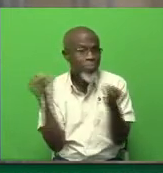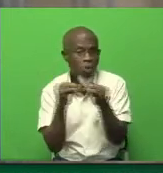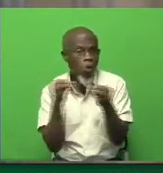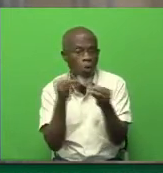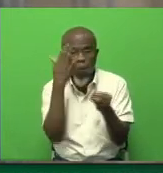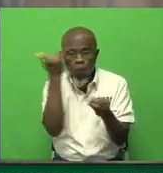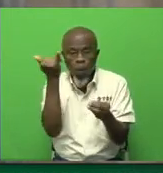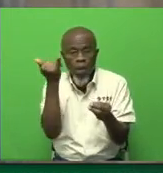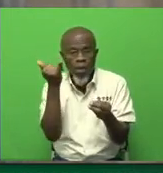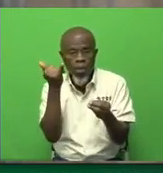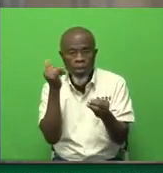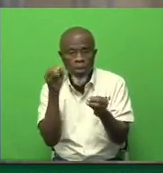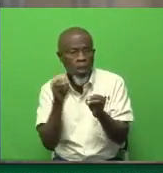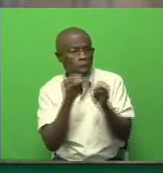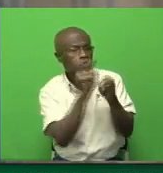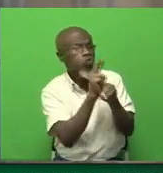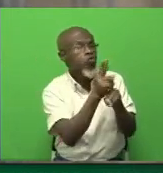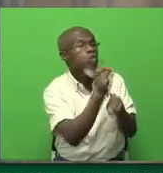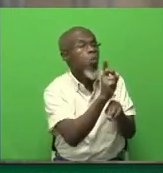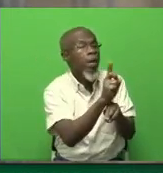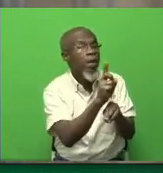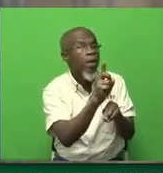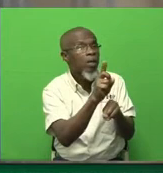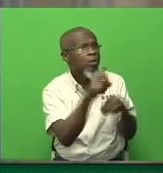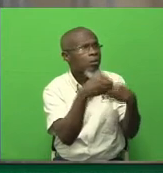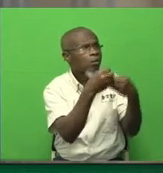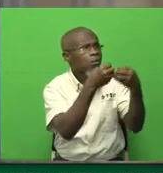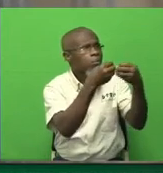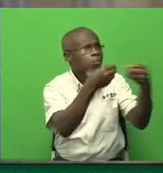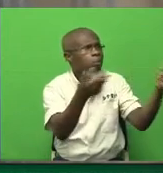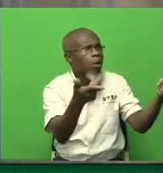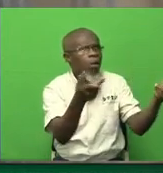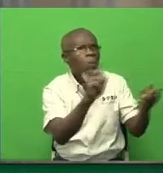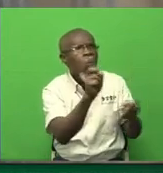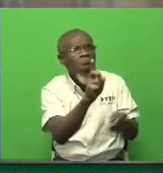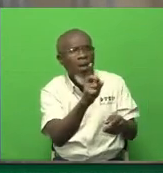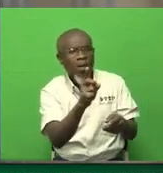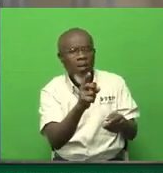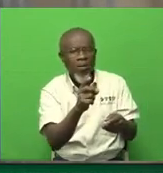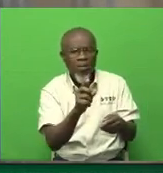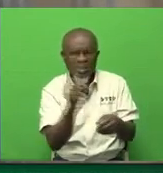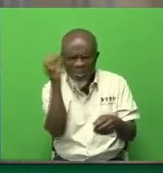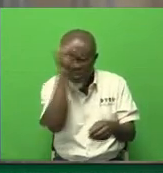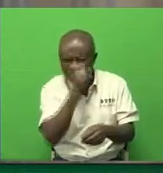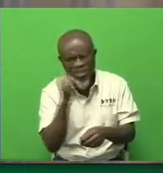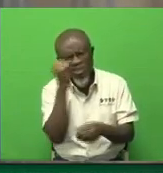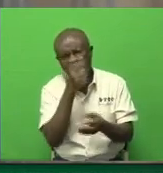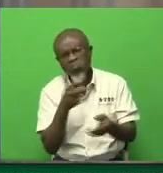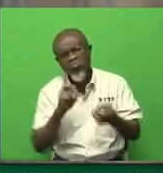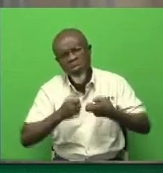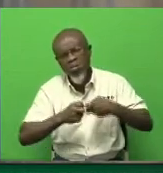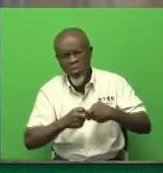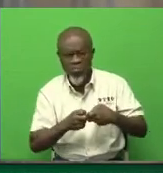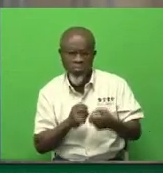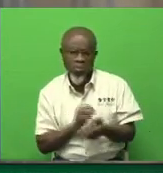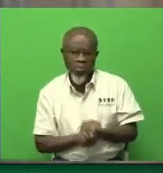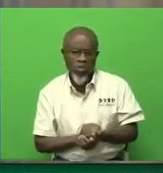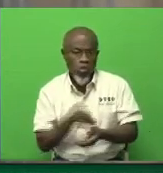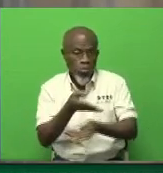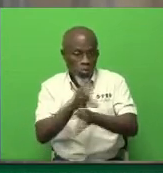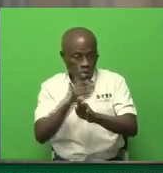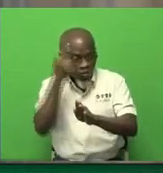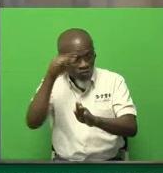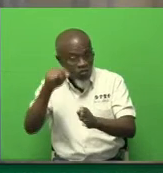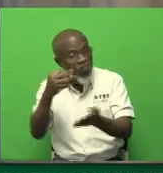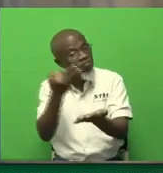where has this money gone where has this money gone this is a very serious issue you borrow for financing